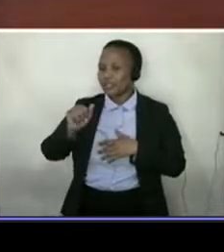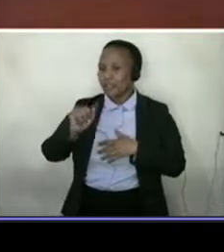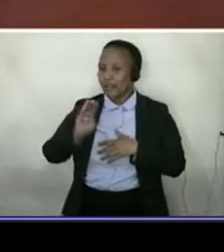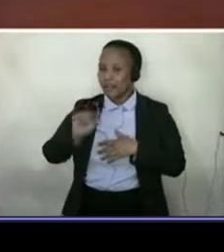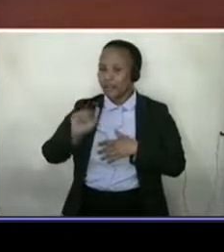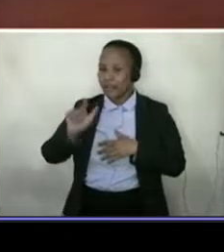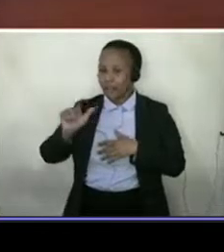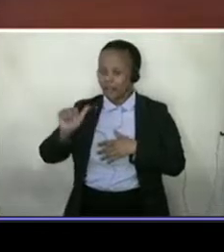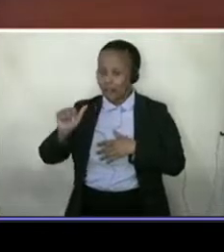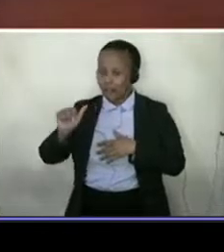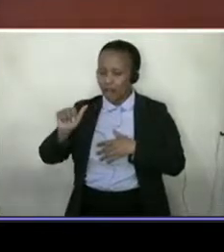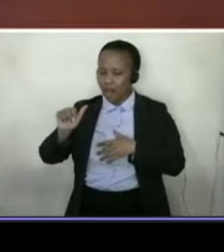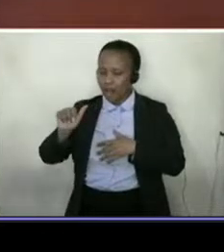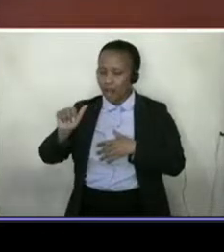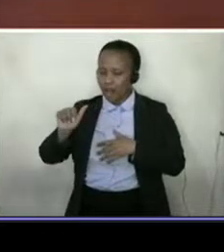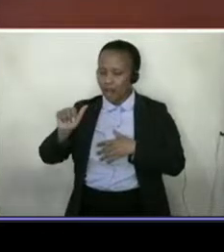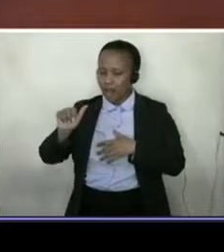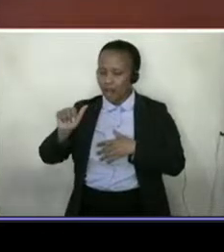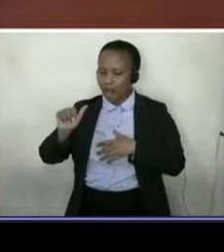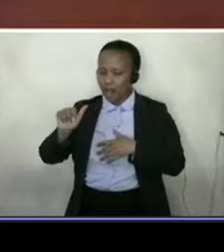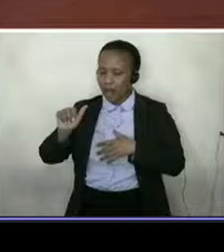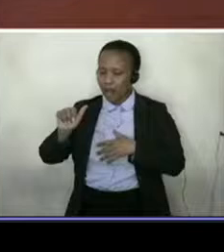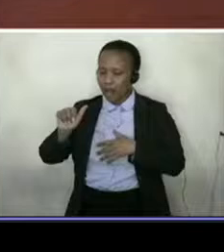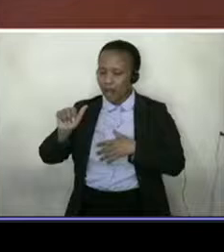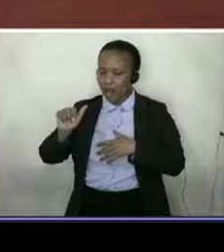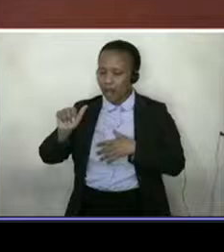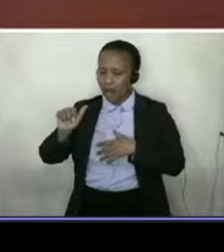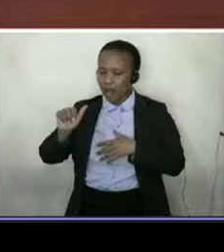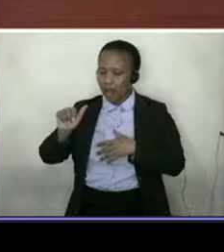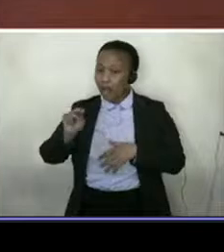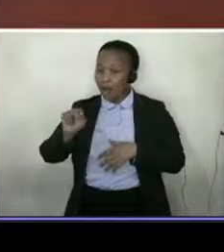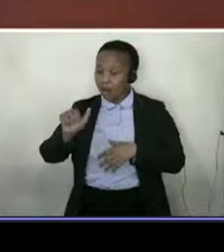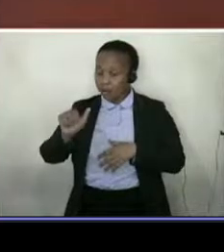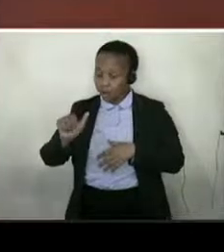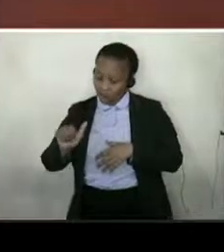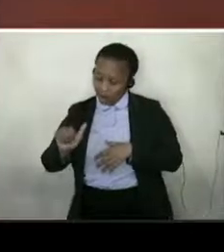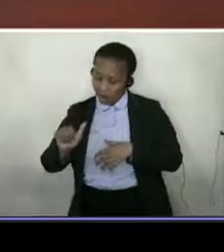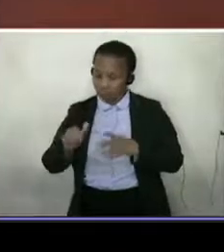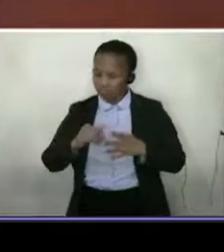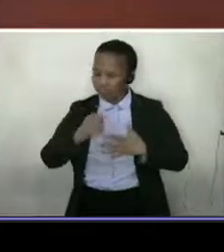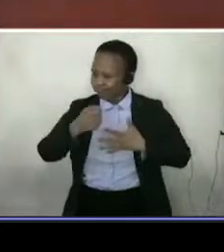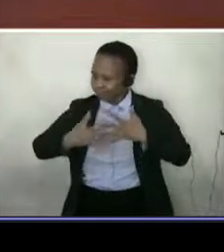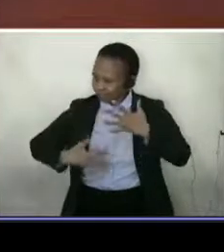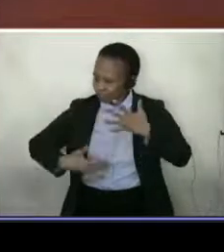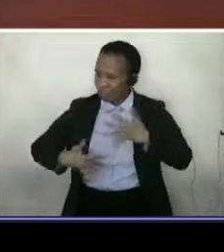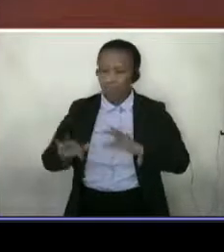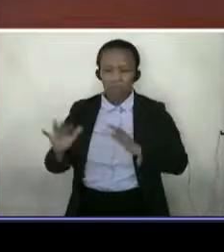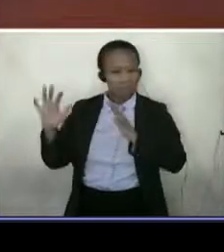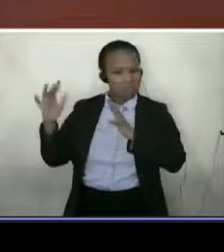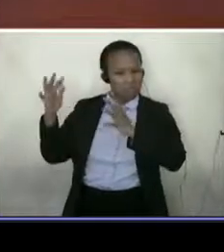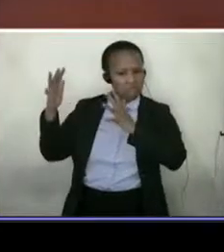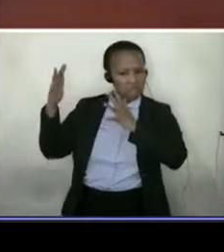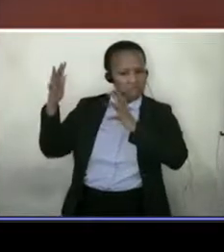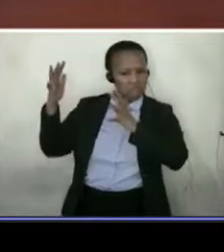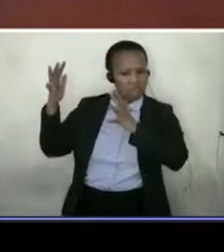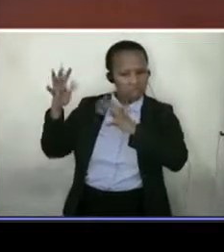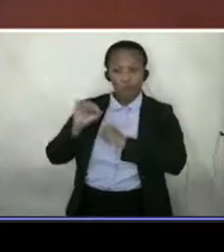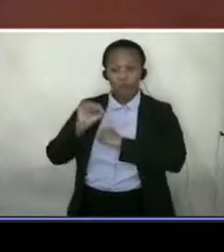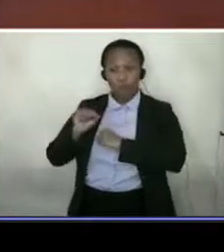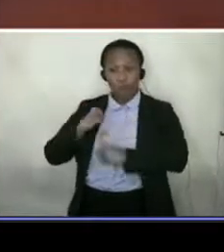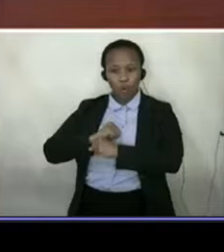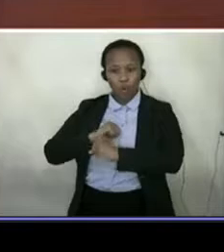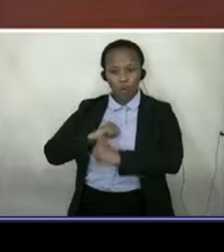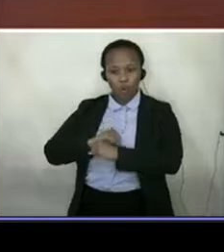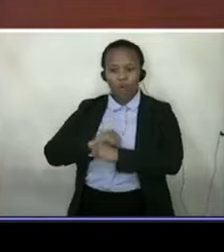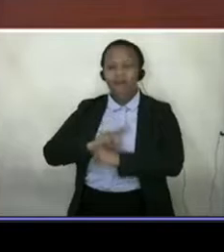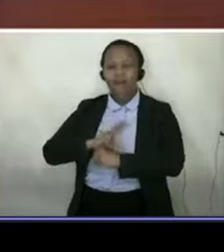Thandi Sikhosana, and many more. Sithi nje mbokodo nime imisebenzi yabonakala. Honorable Speaker, this House must be reminded